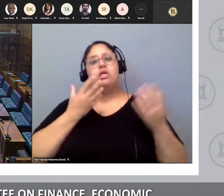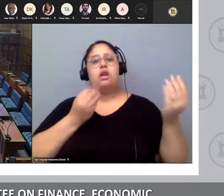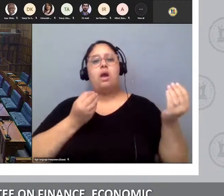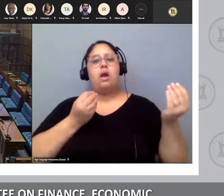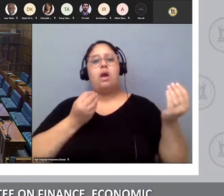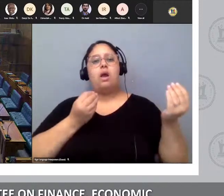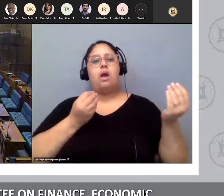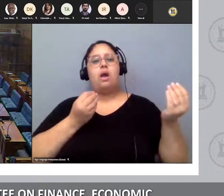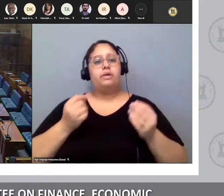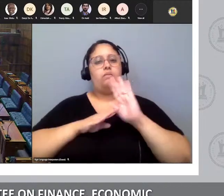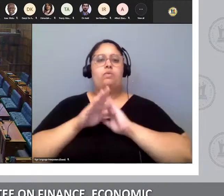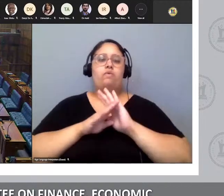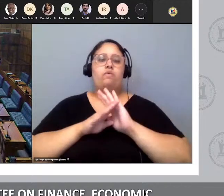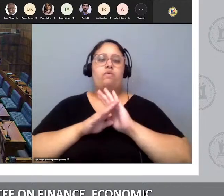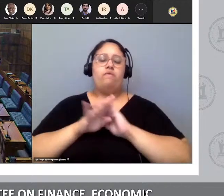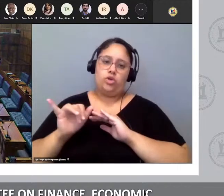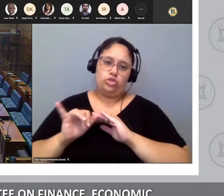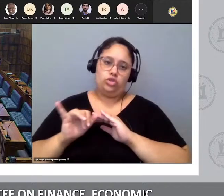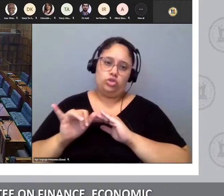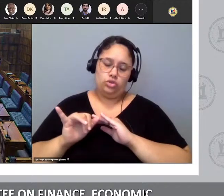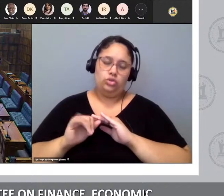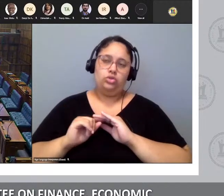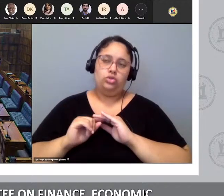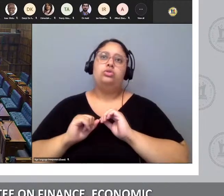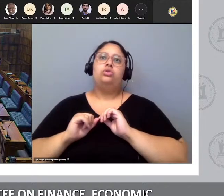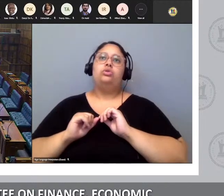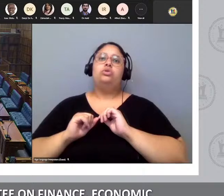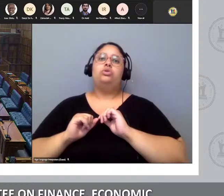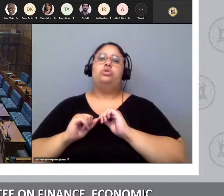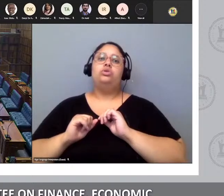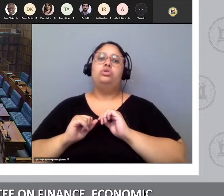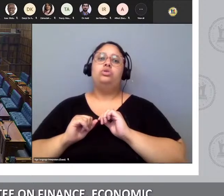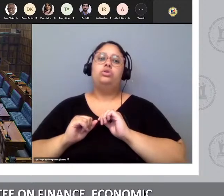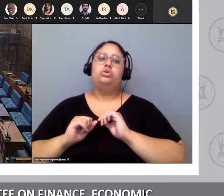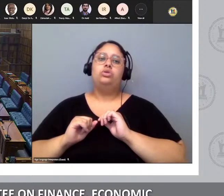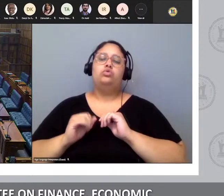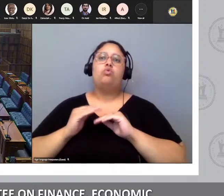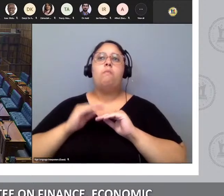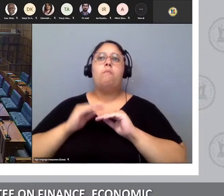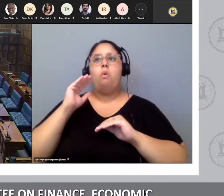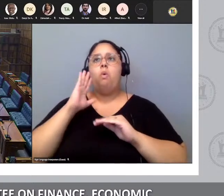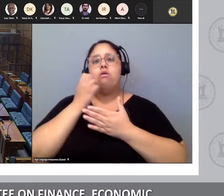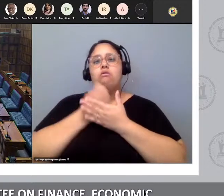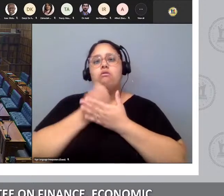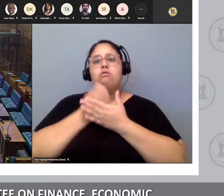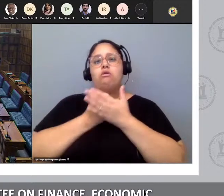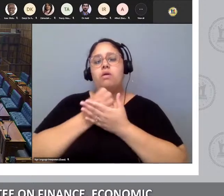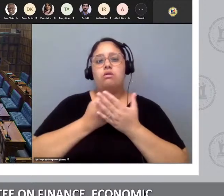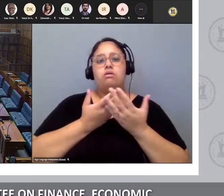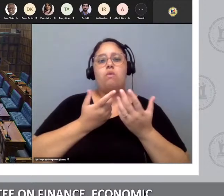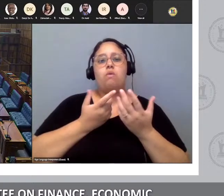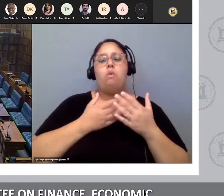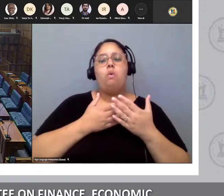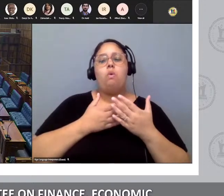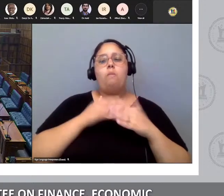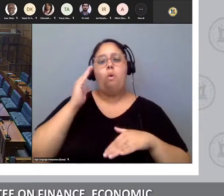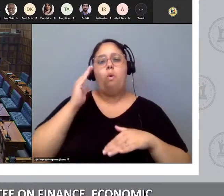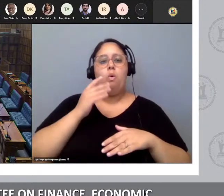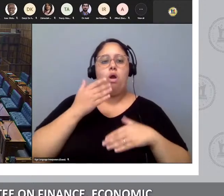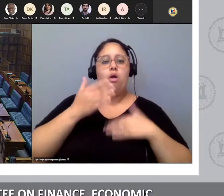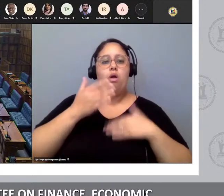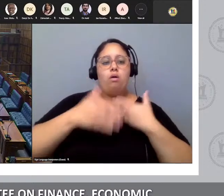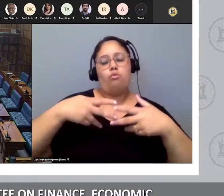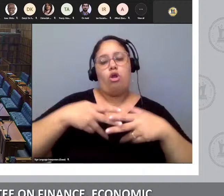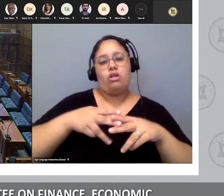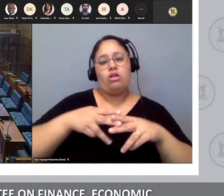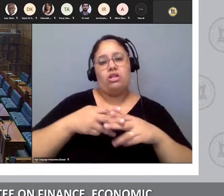need to be improved on specifically to incre um to increase our gross crane productivity and to avoid